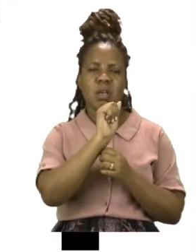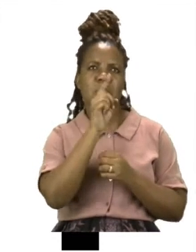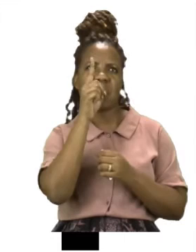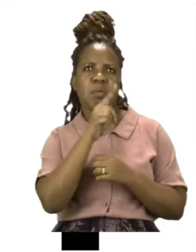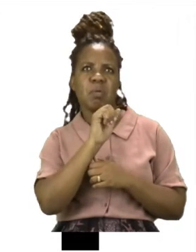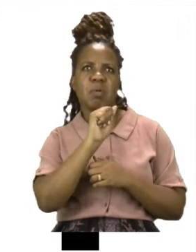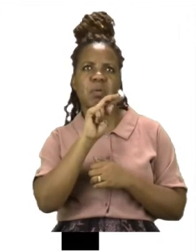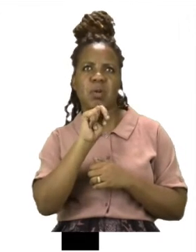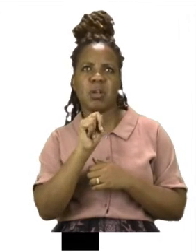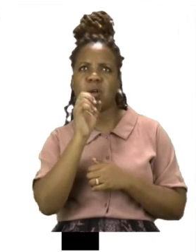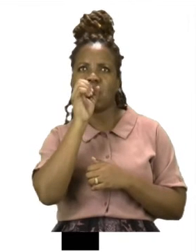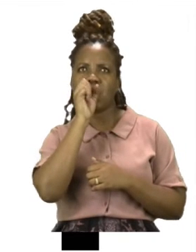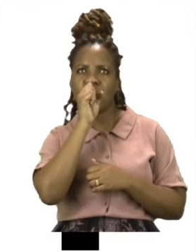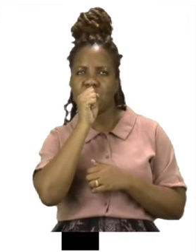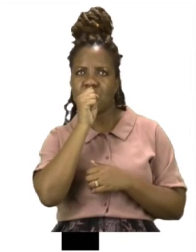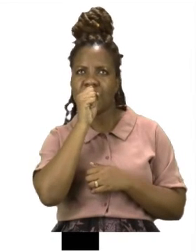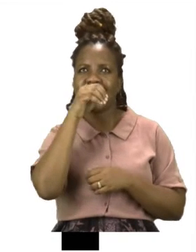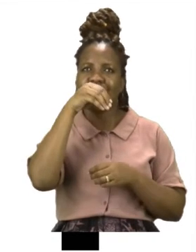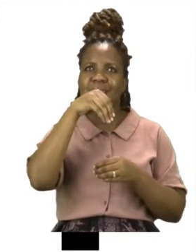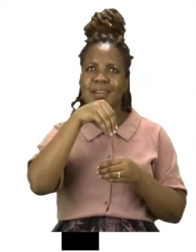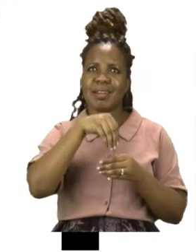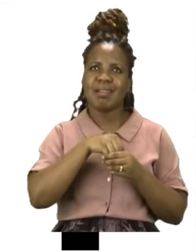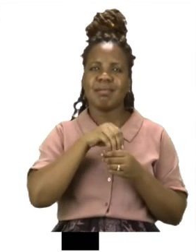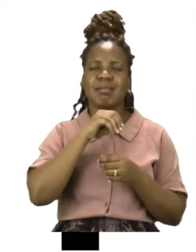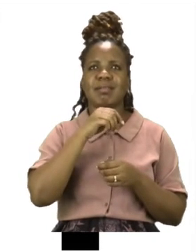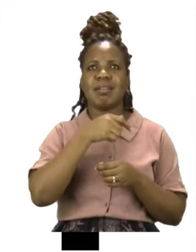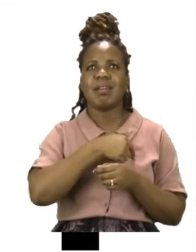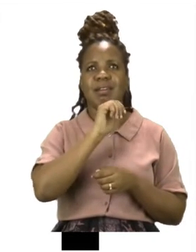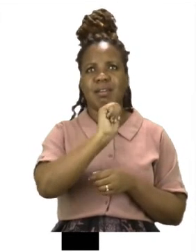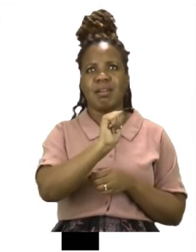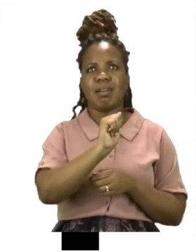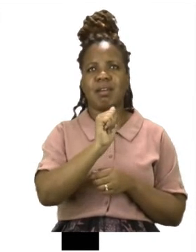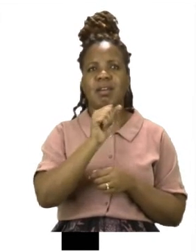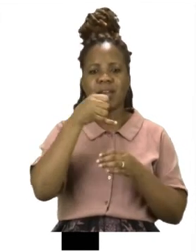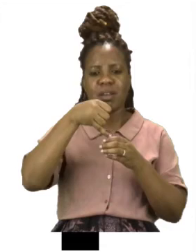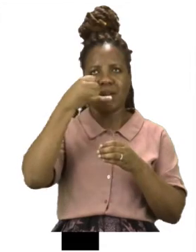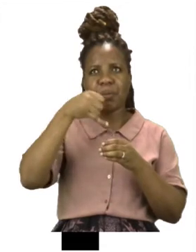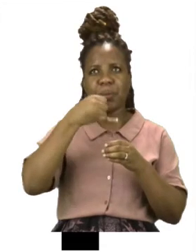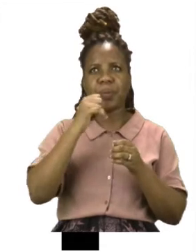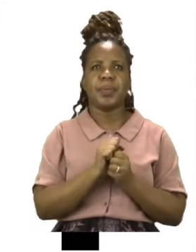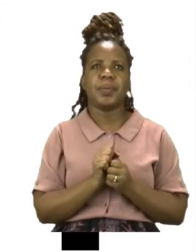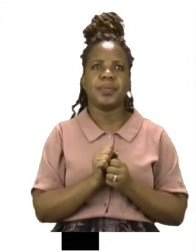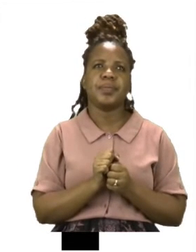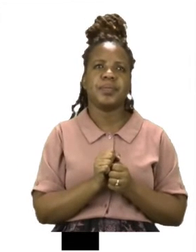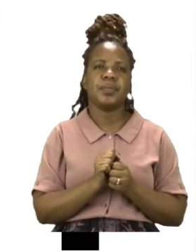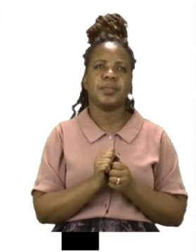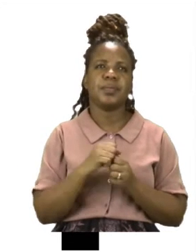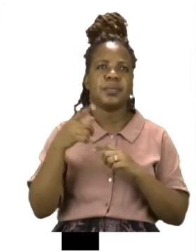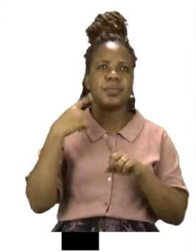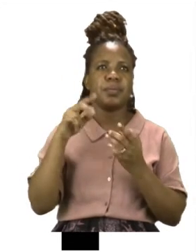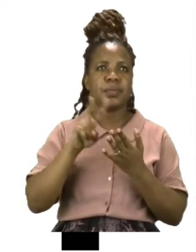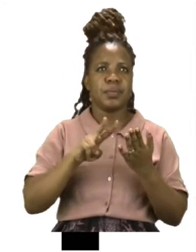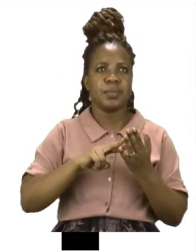in her yogurt. Let's try again. Lisa put dash